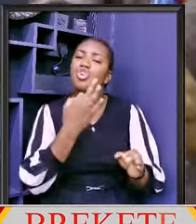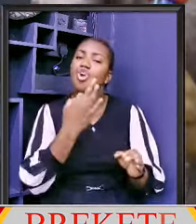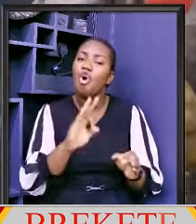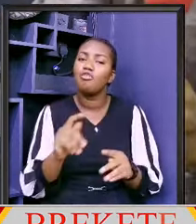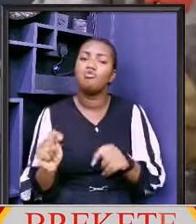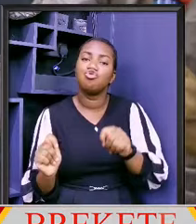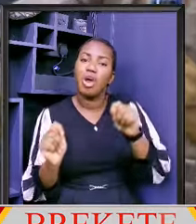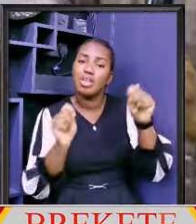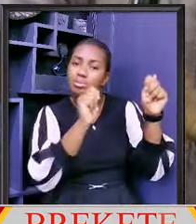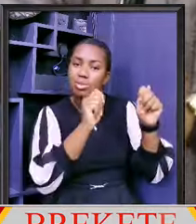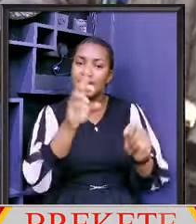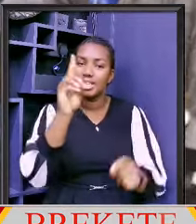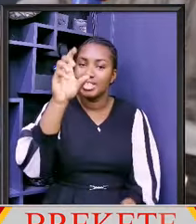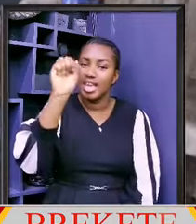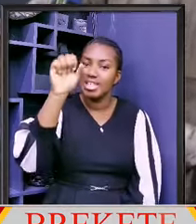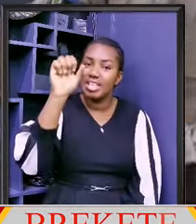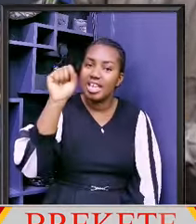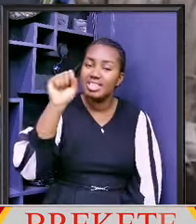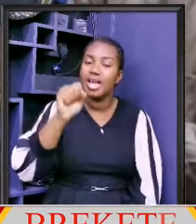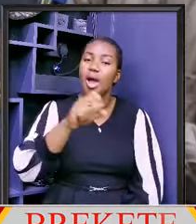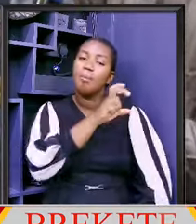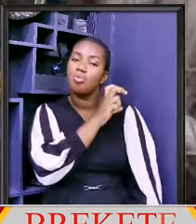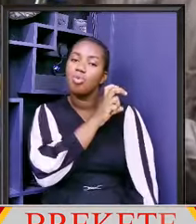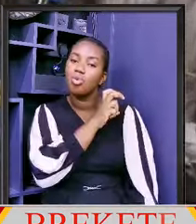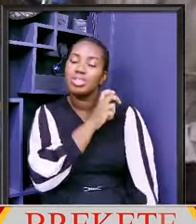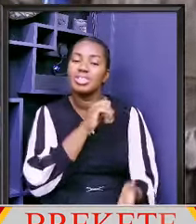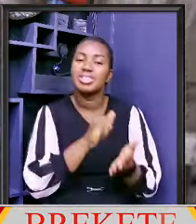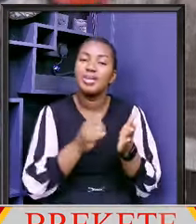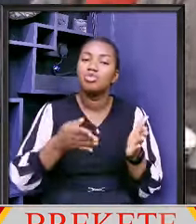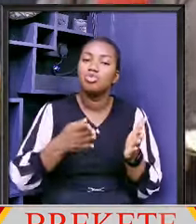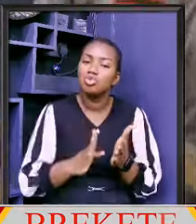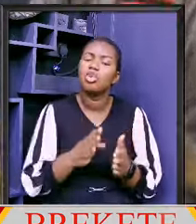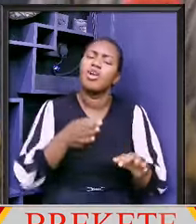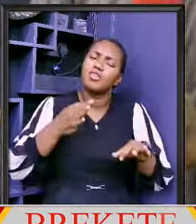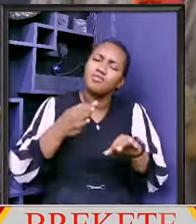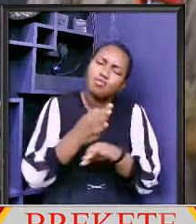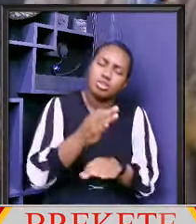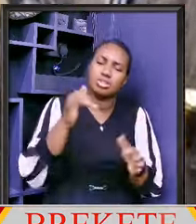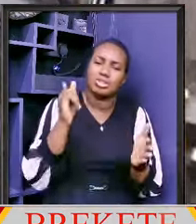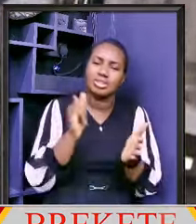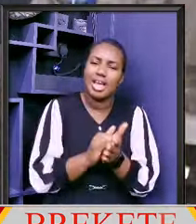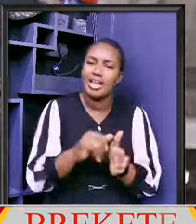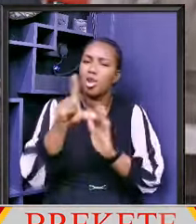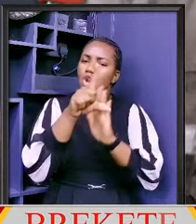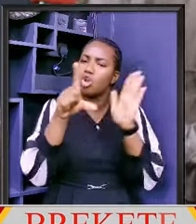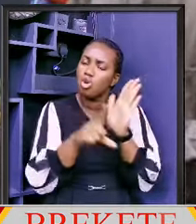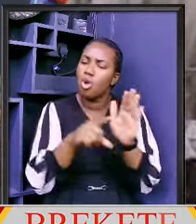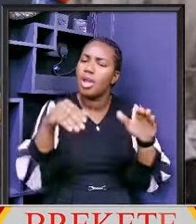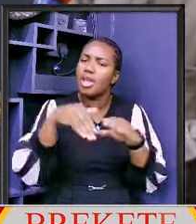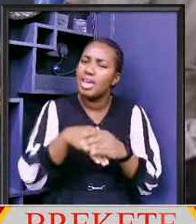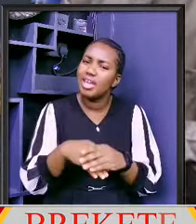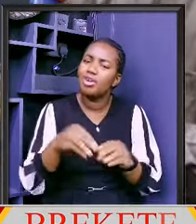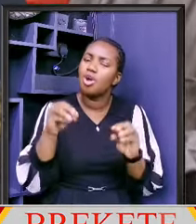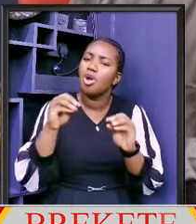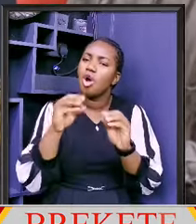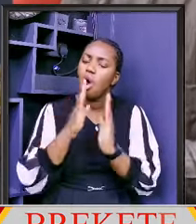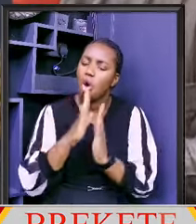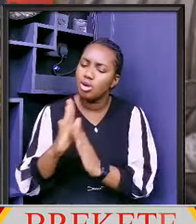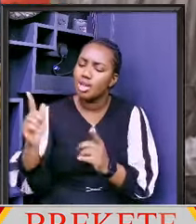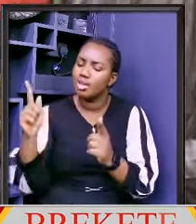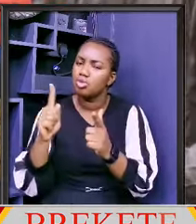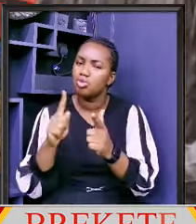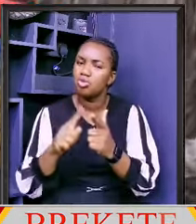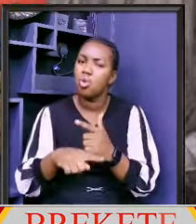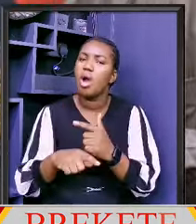the DSS, the police that should enforce that in order to